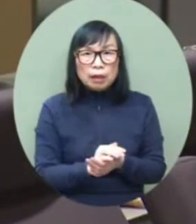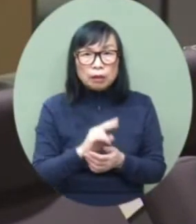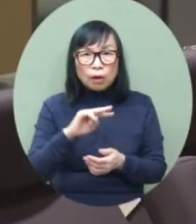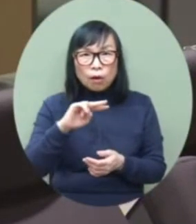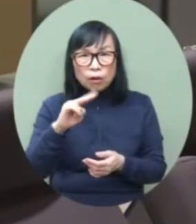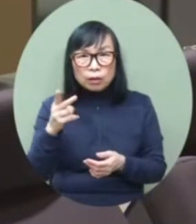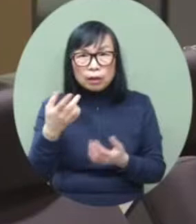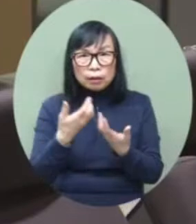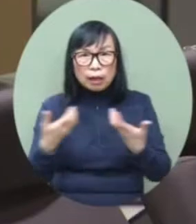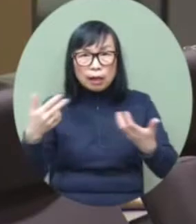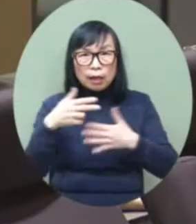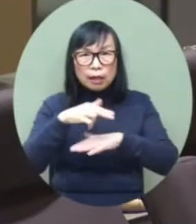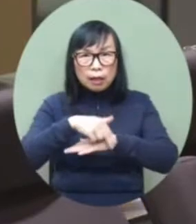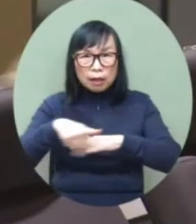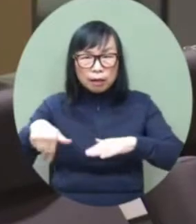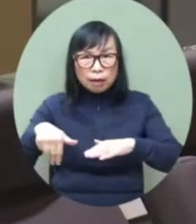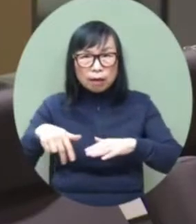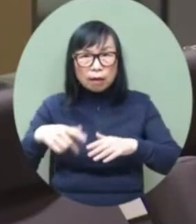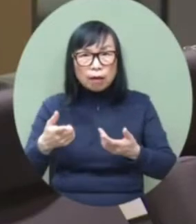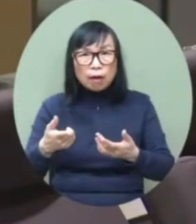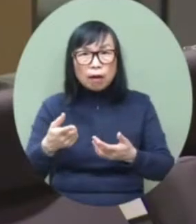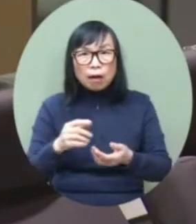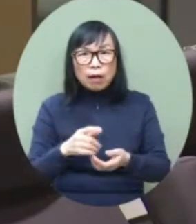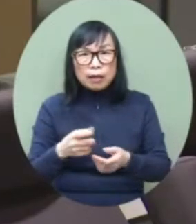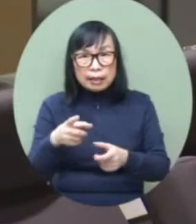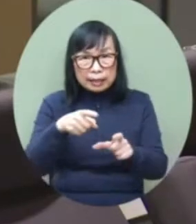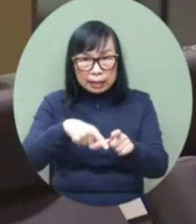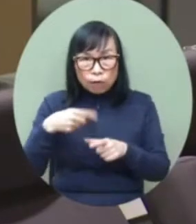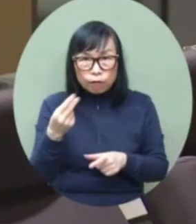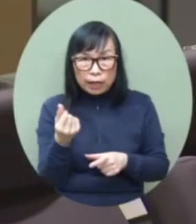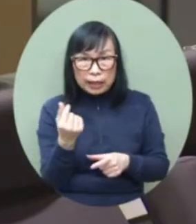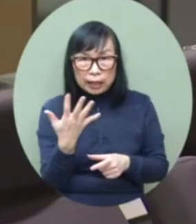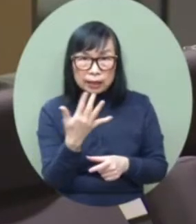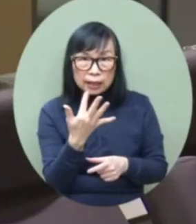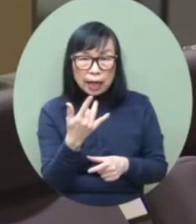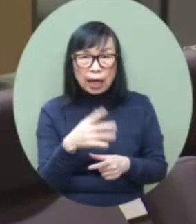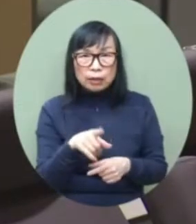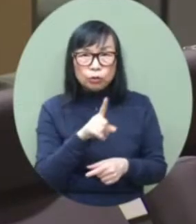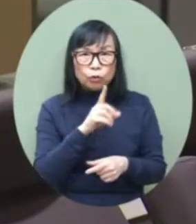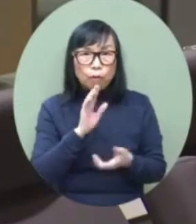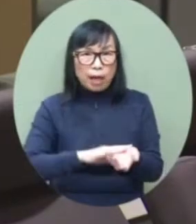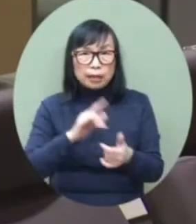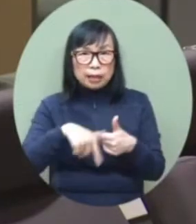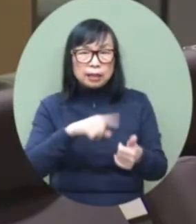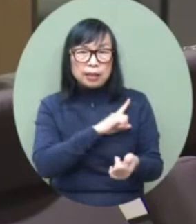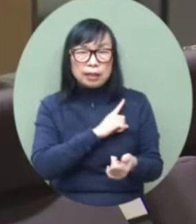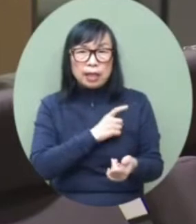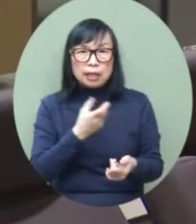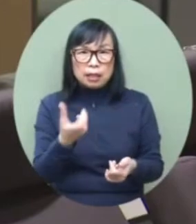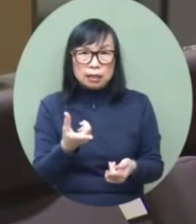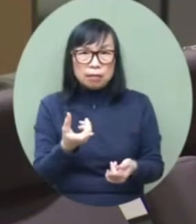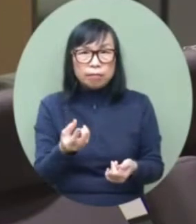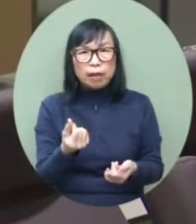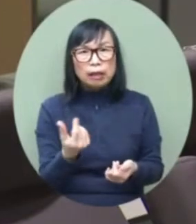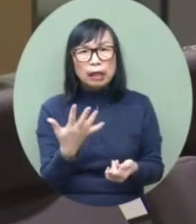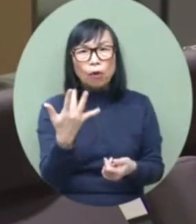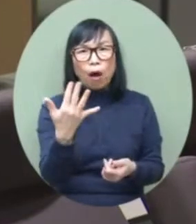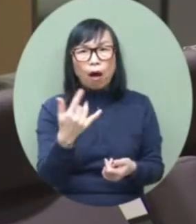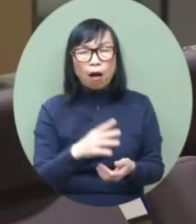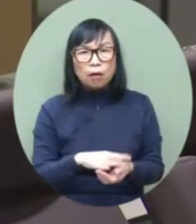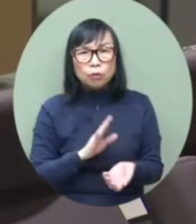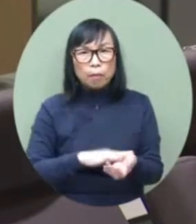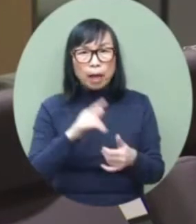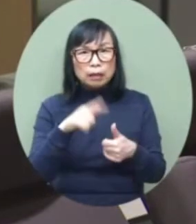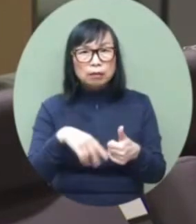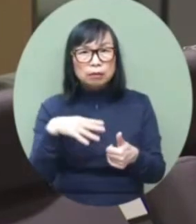And also, there are some hotels that are converted into quarantine centers. How much are they going to be charging